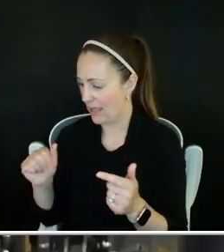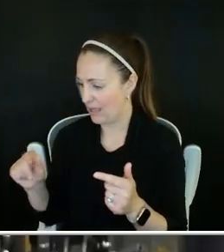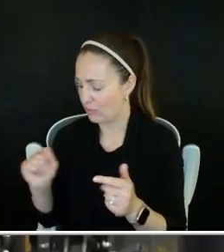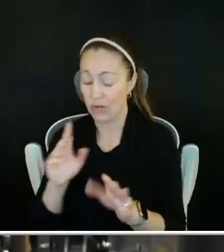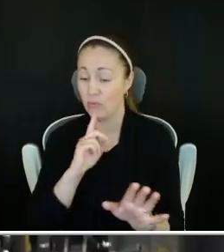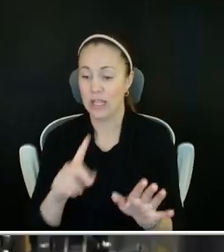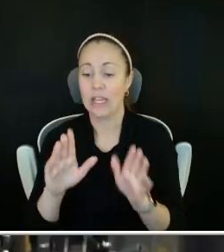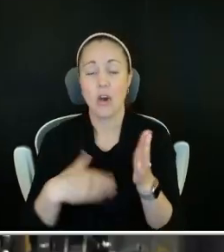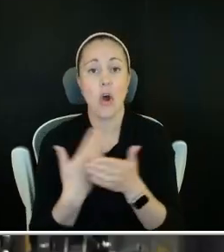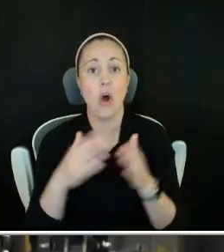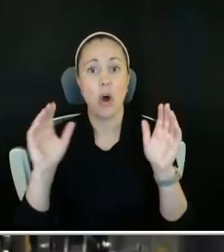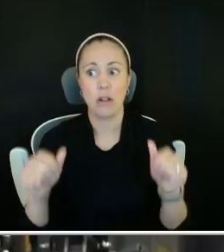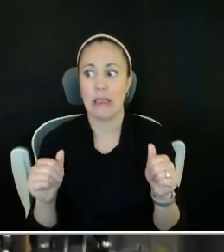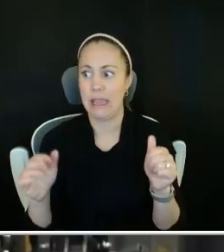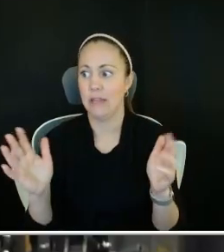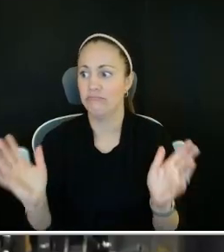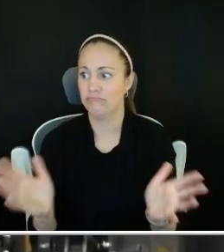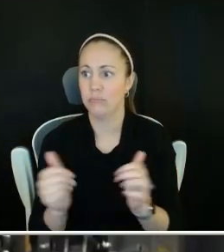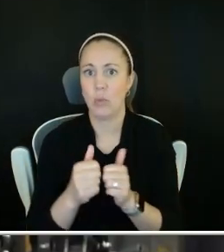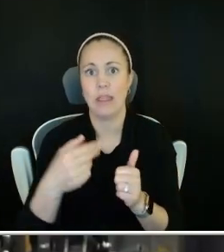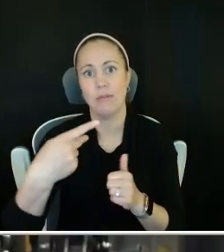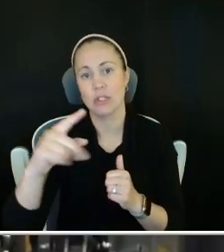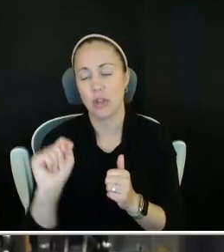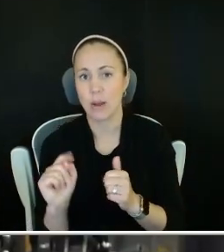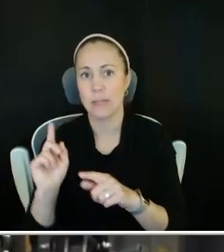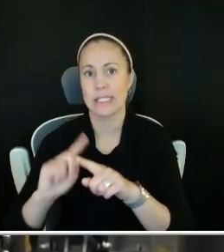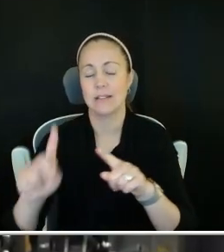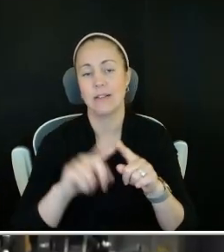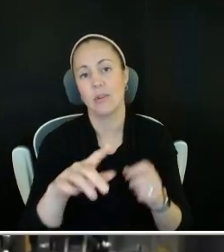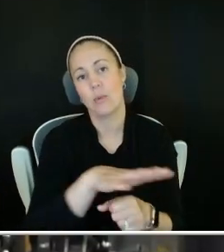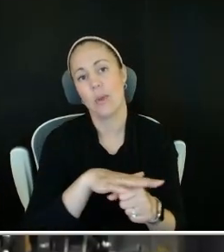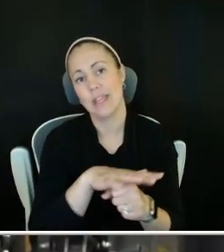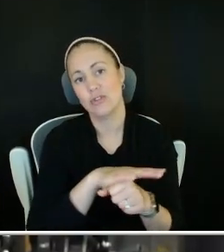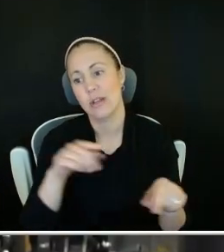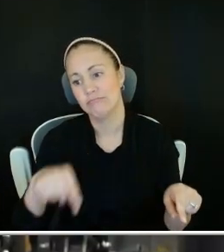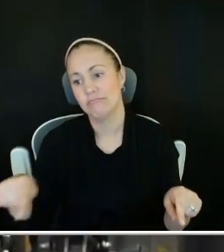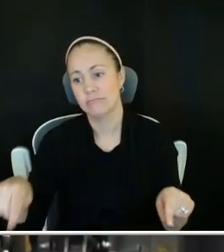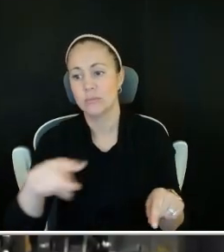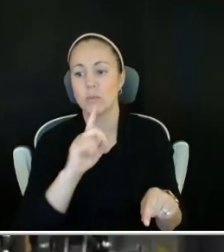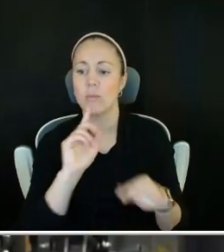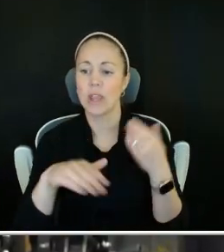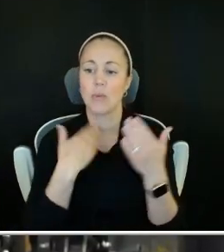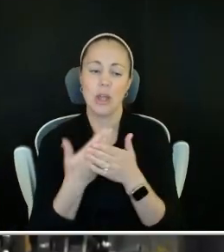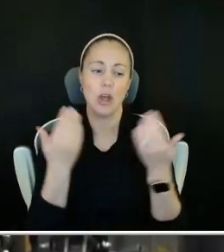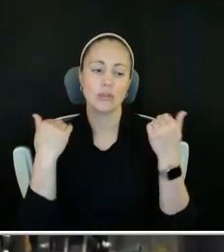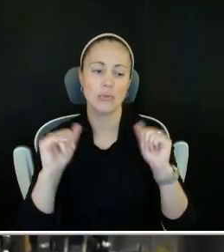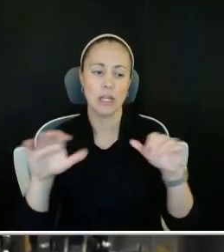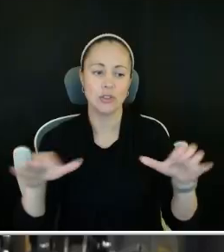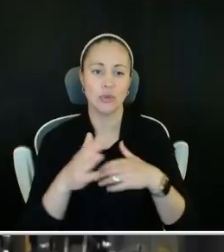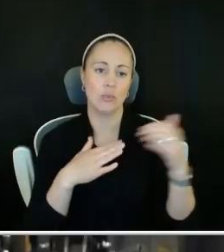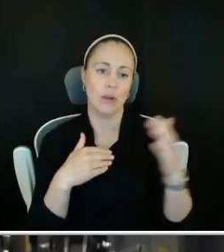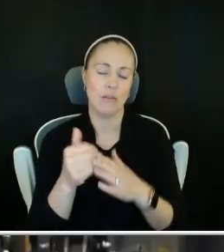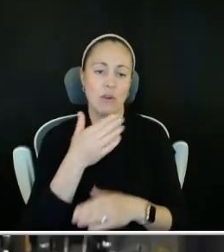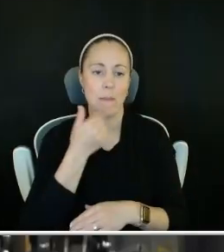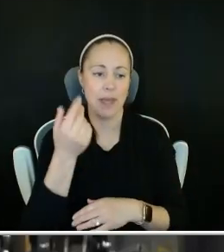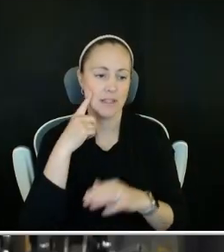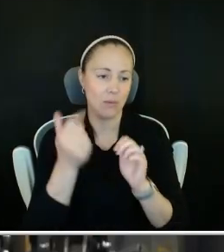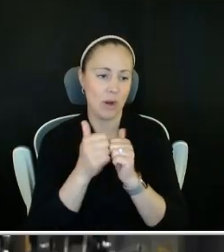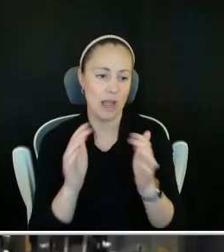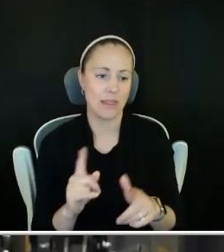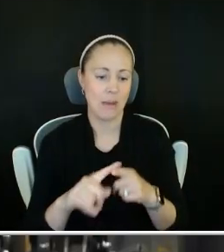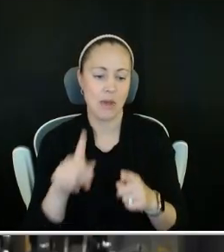therapists in our different locations. So we all try to do what's best for the athlete, but it really helps us